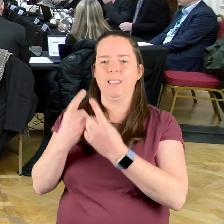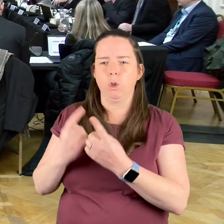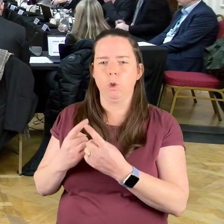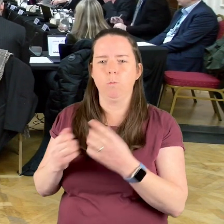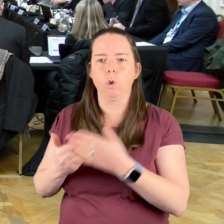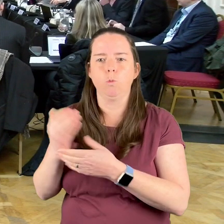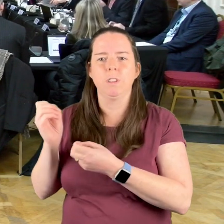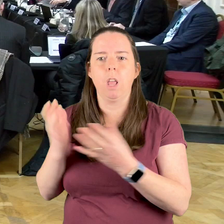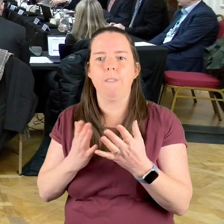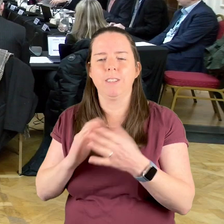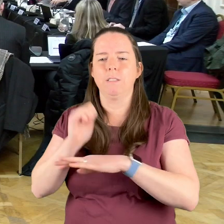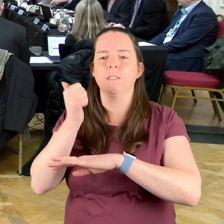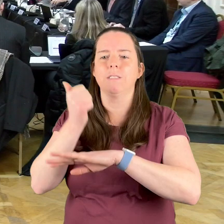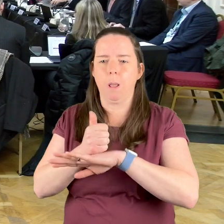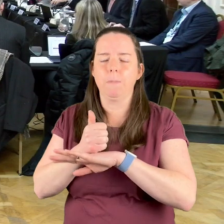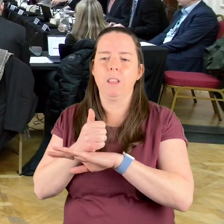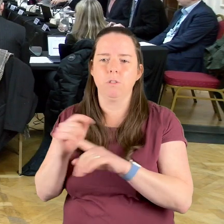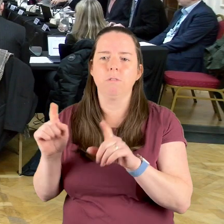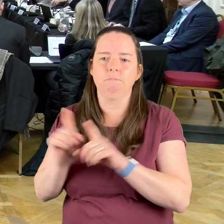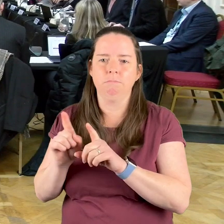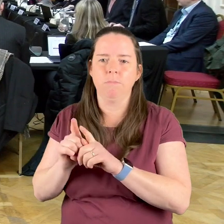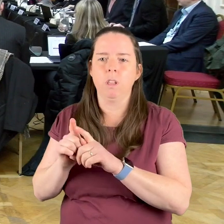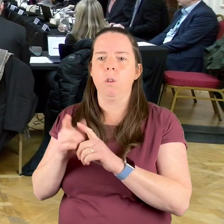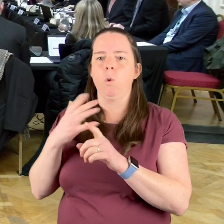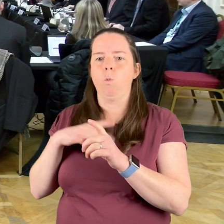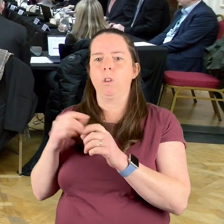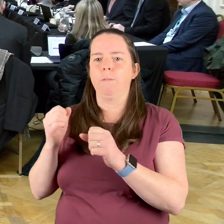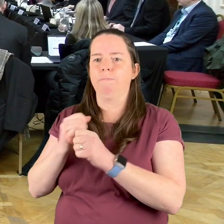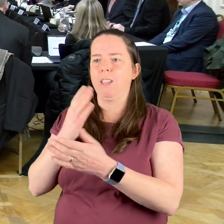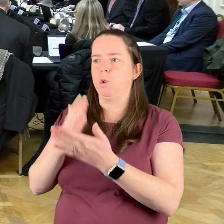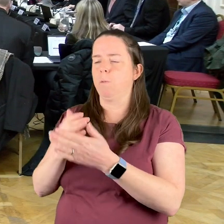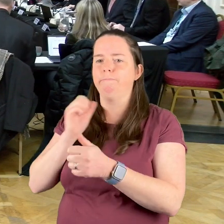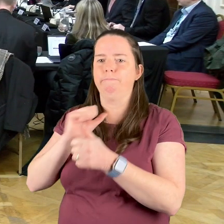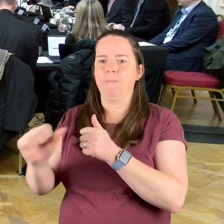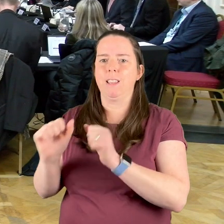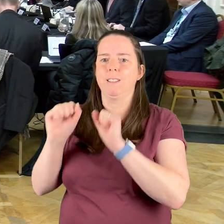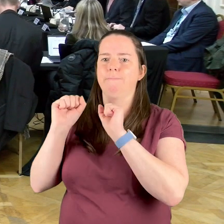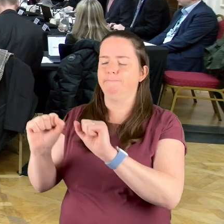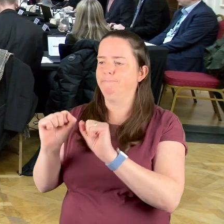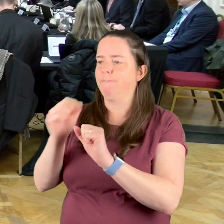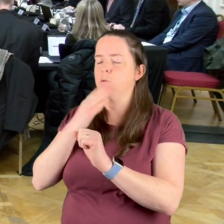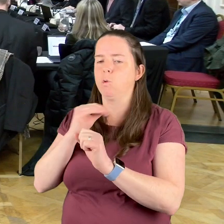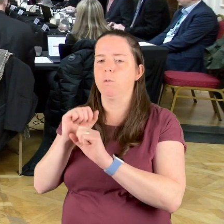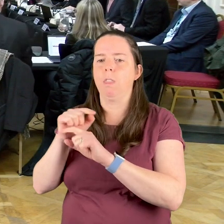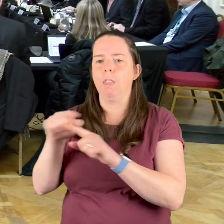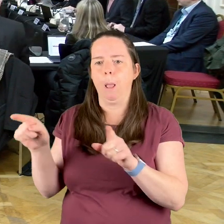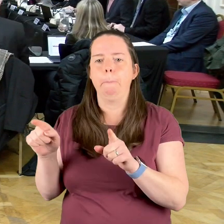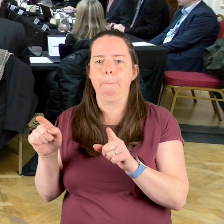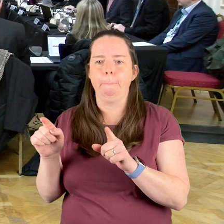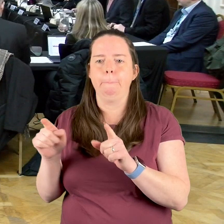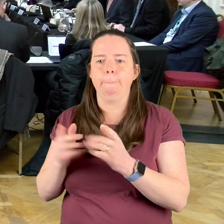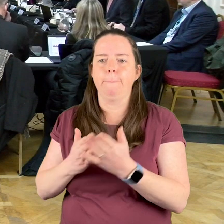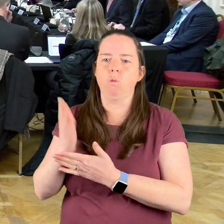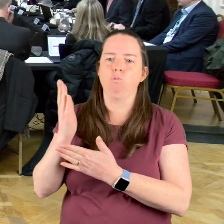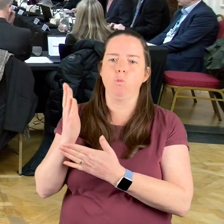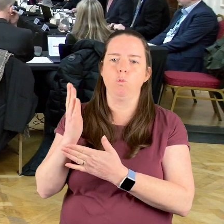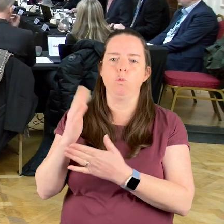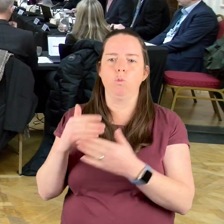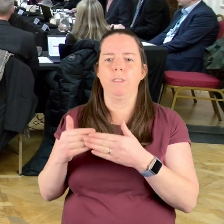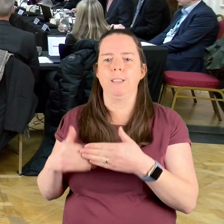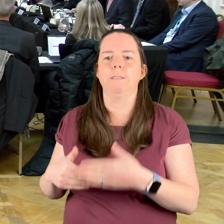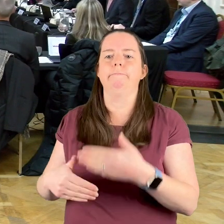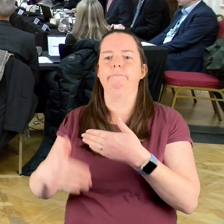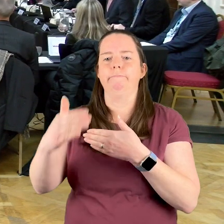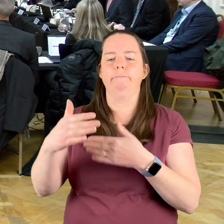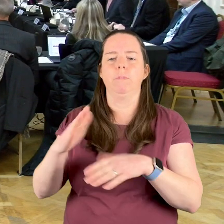being established too, but we obviously want to optimise those services and make the very best use of them through